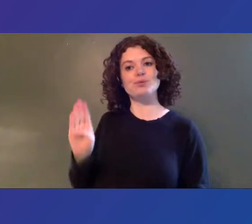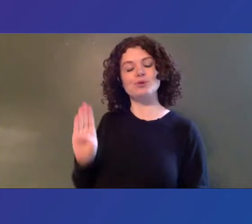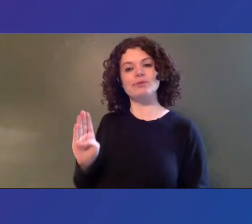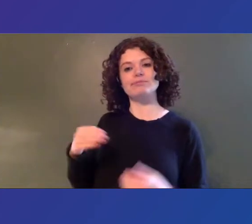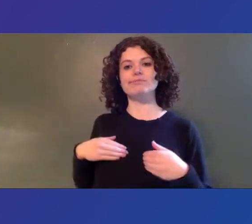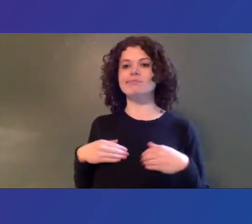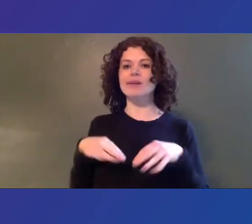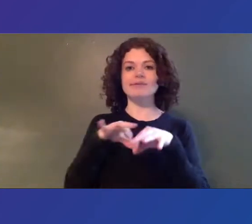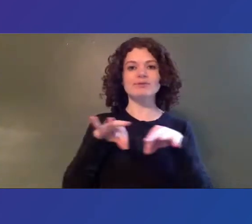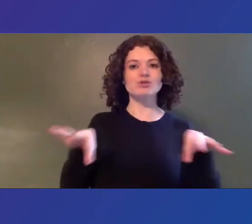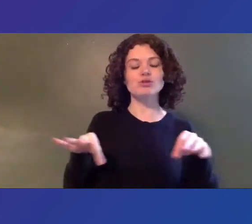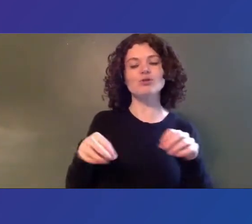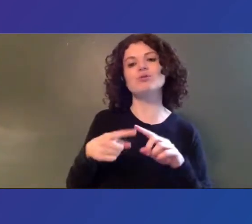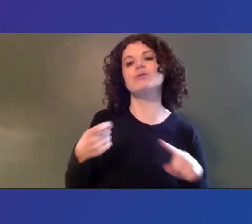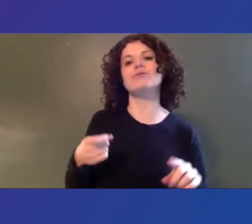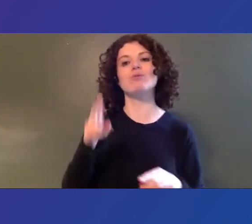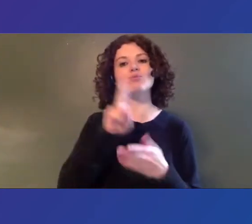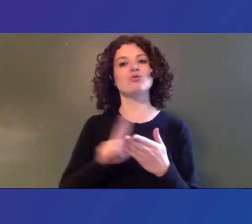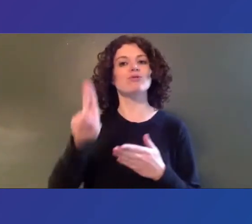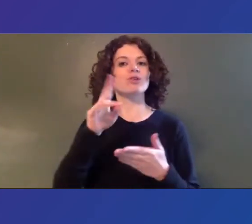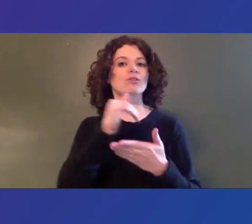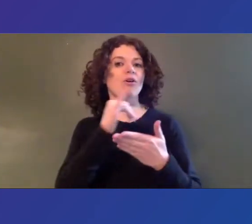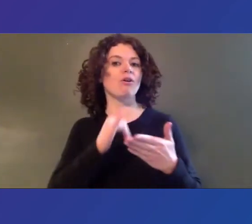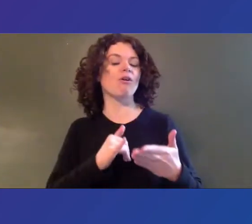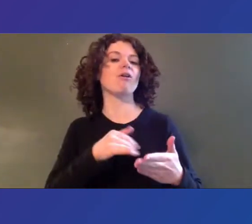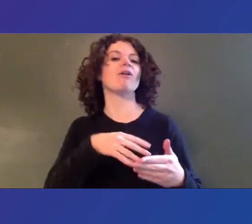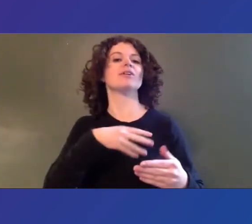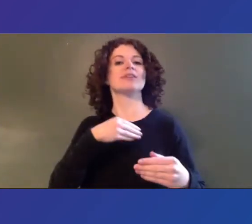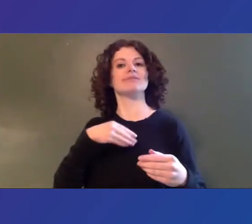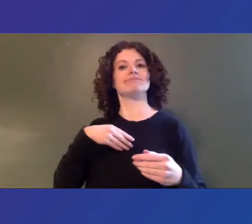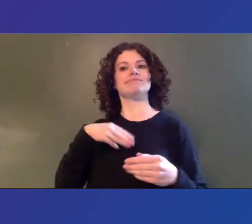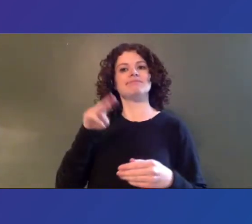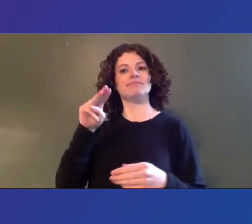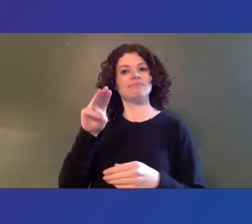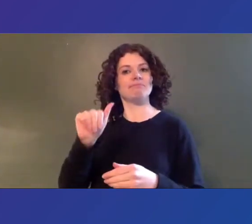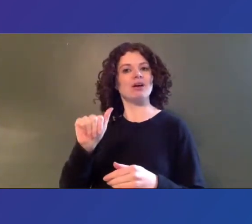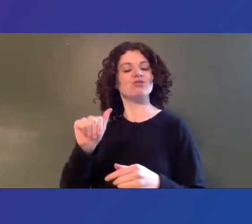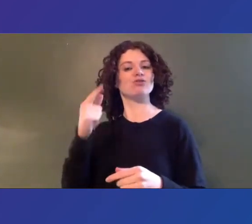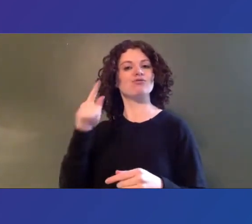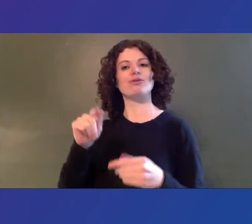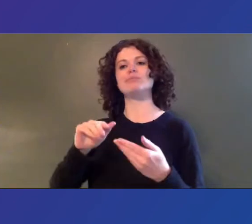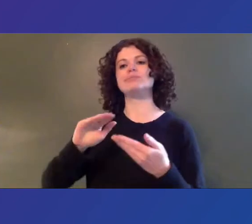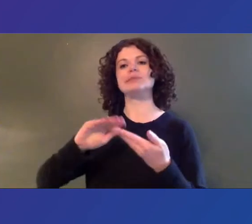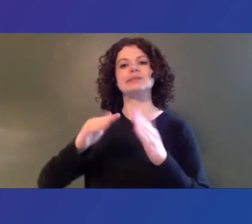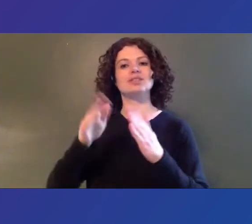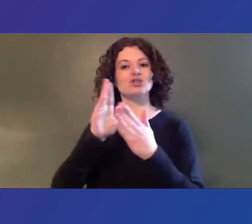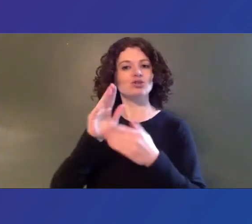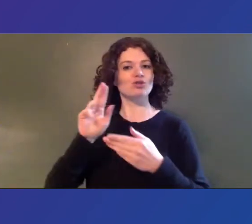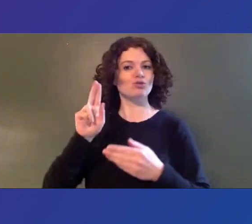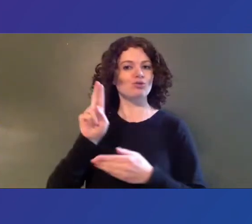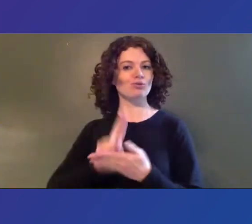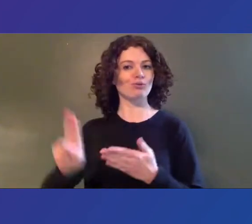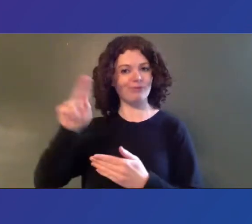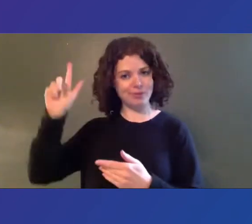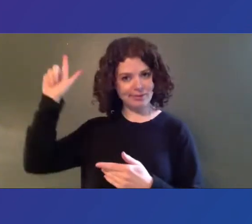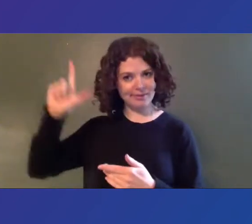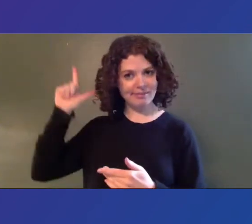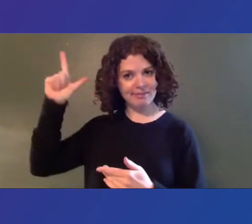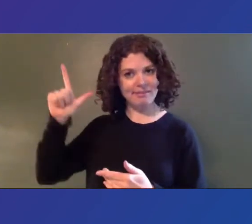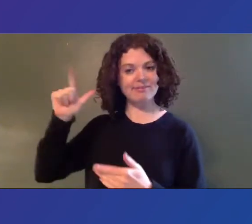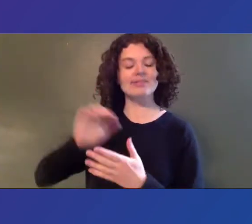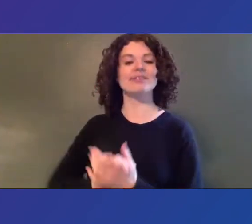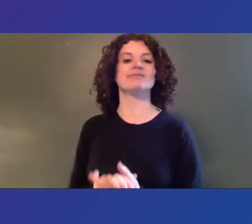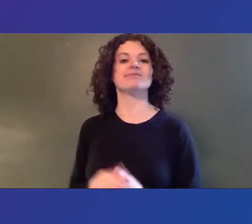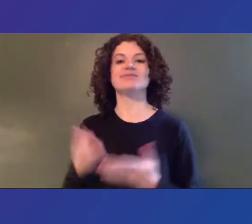Arts and an MA in arts management from City University, London. She has also completed the MA